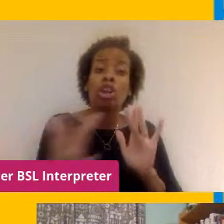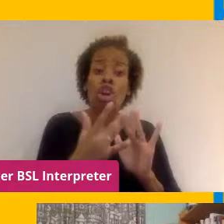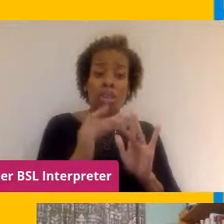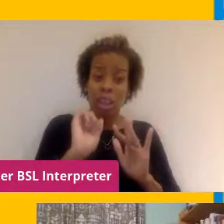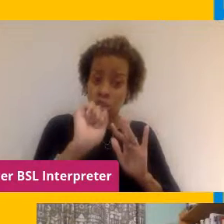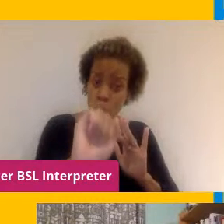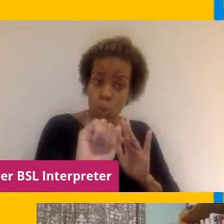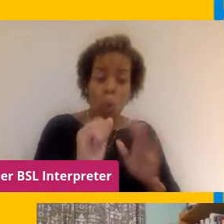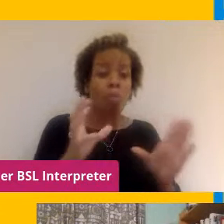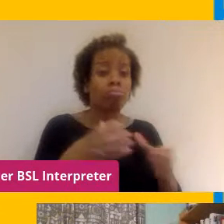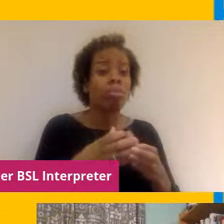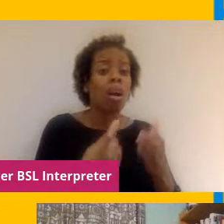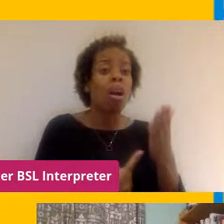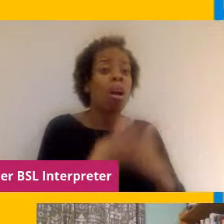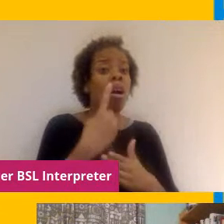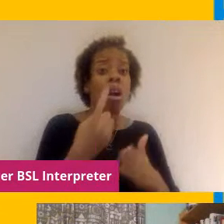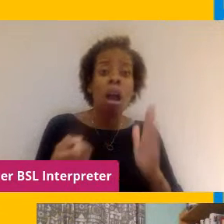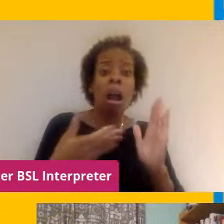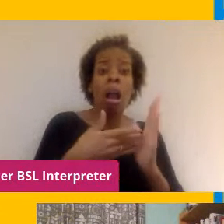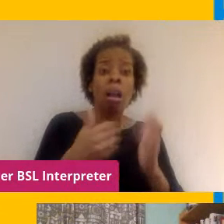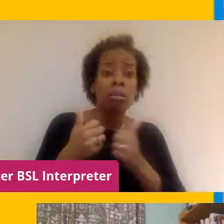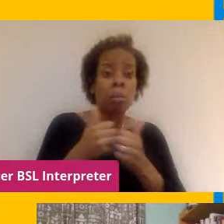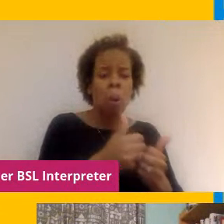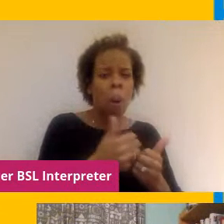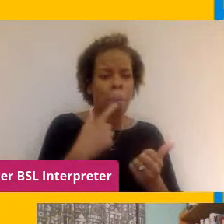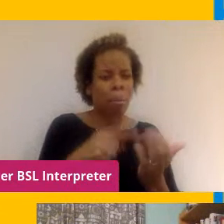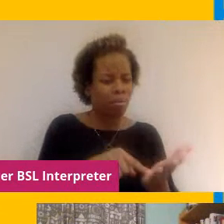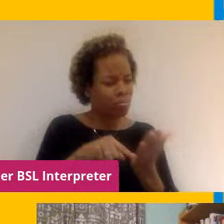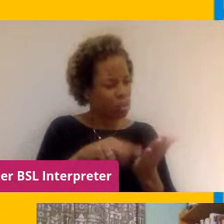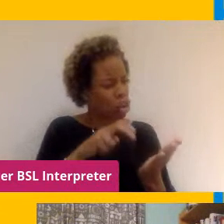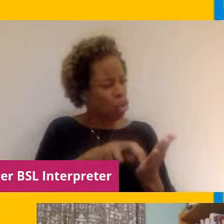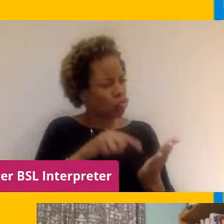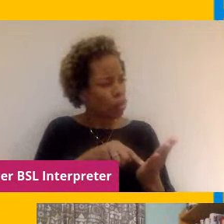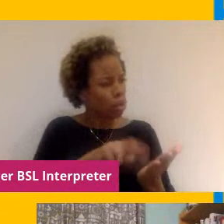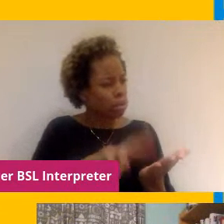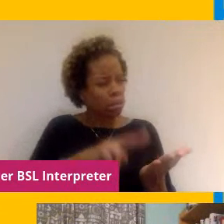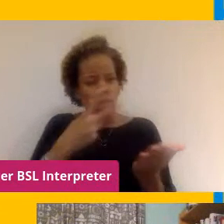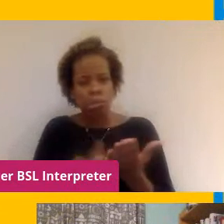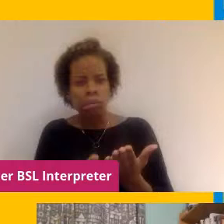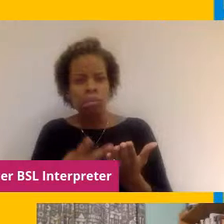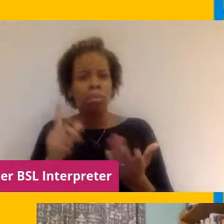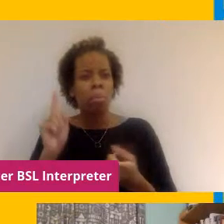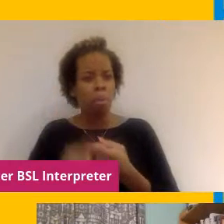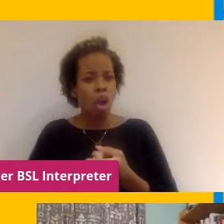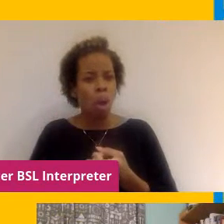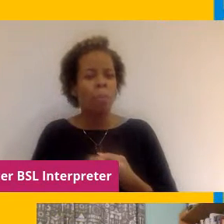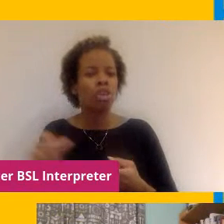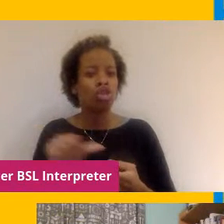need additional support for a contract that you think should be made permanent.